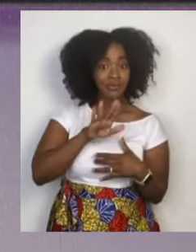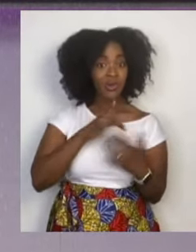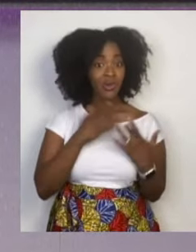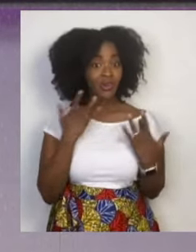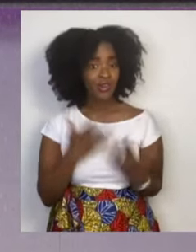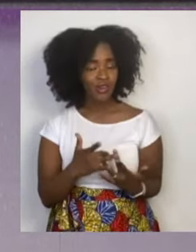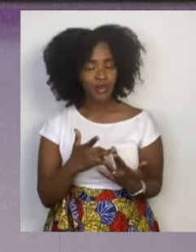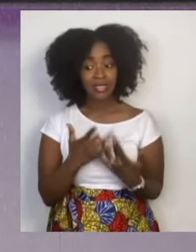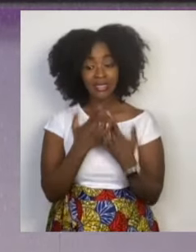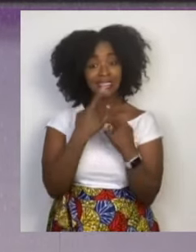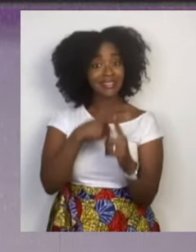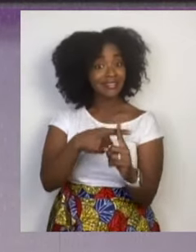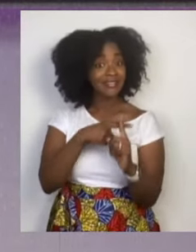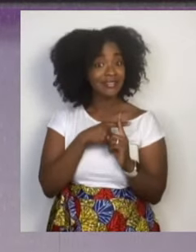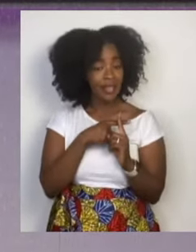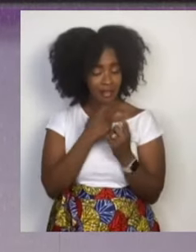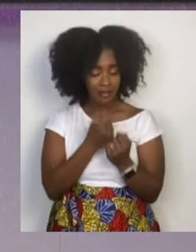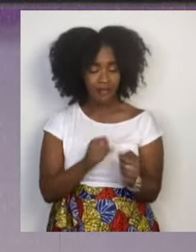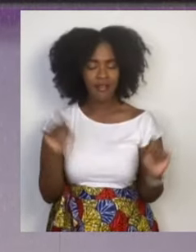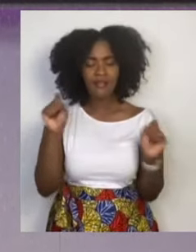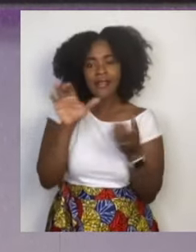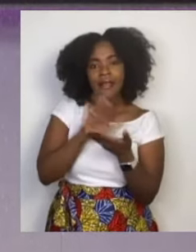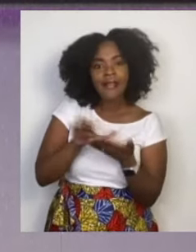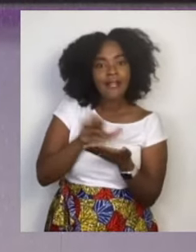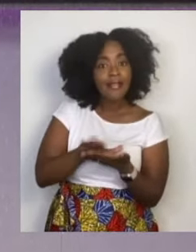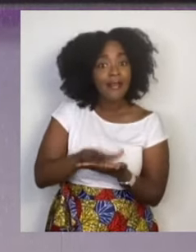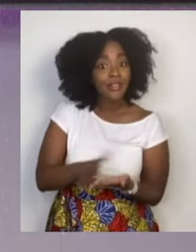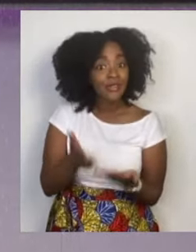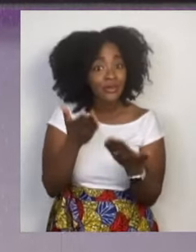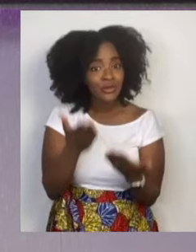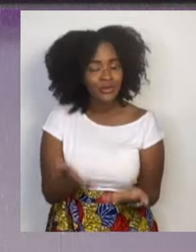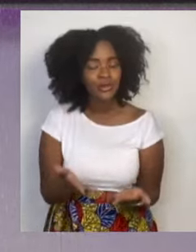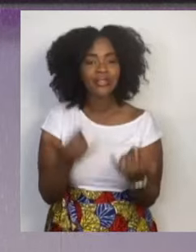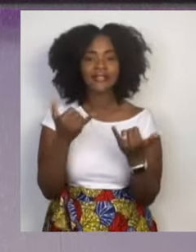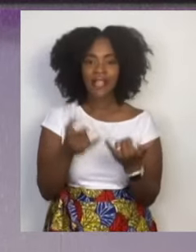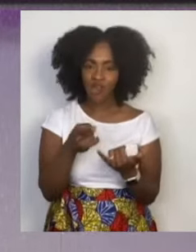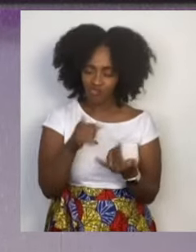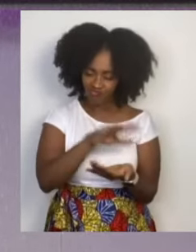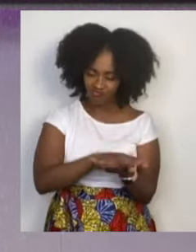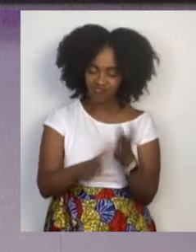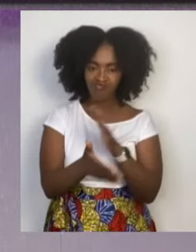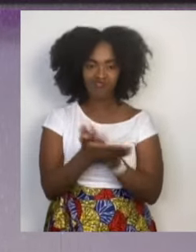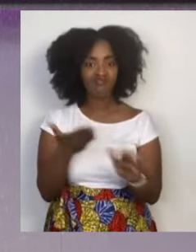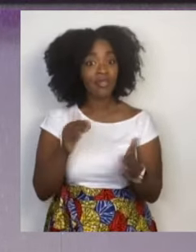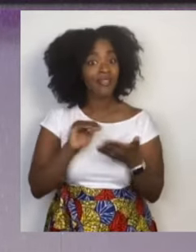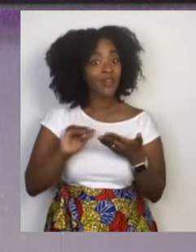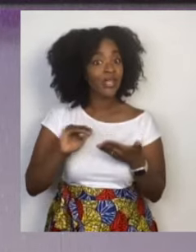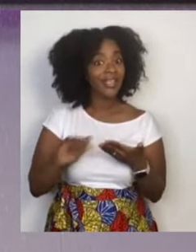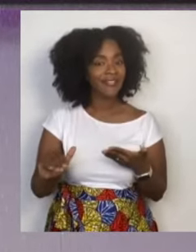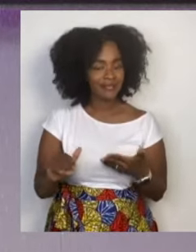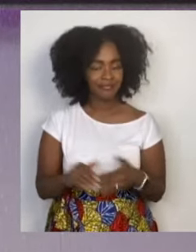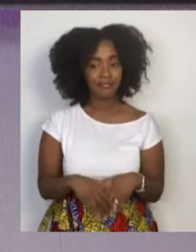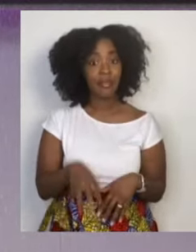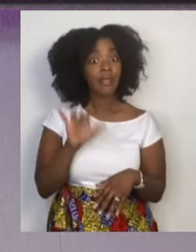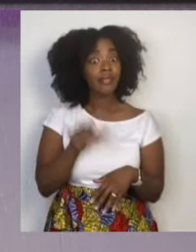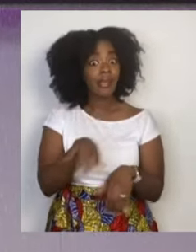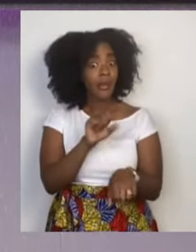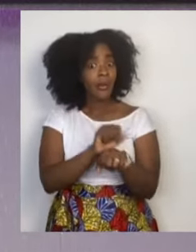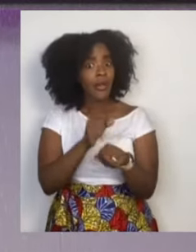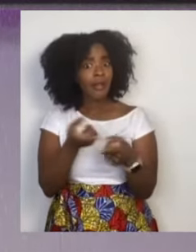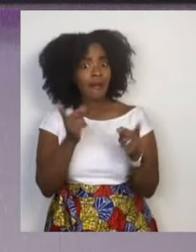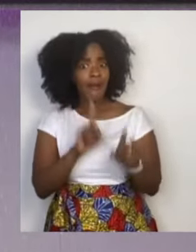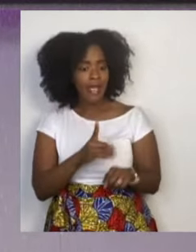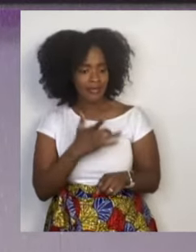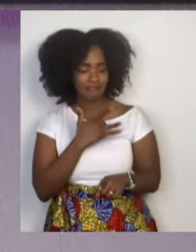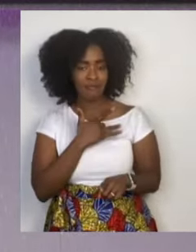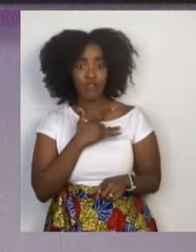has forgiven you. And that is a work that is not only being done in your heart today, but that is a work that